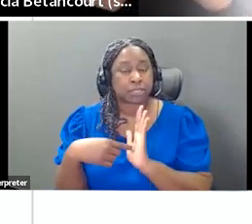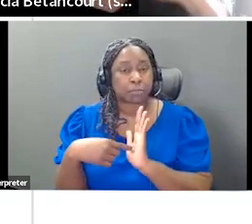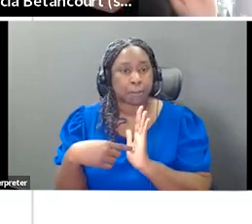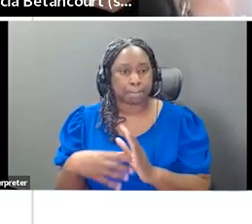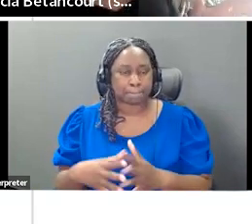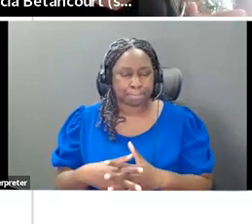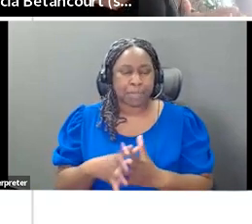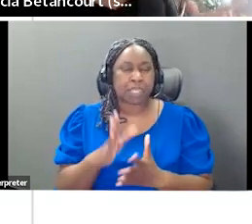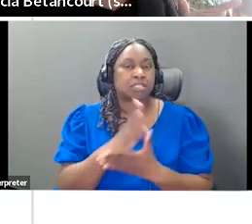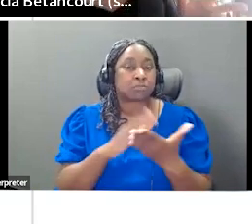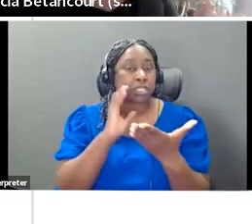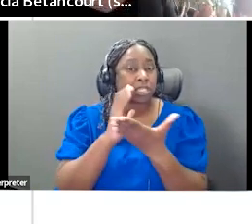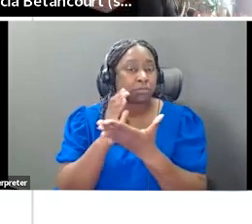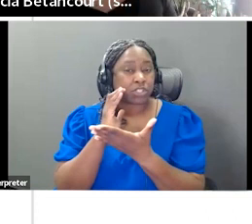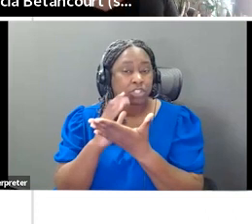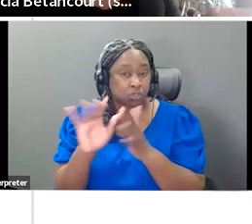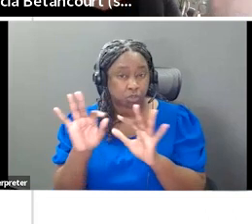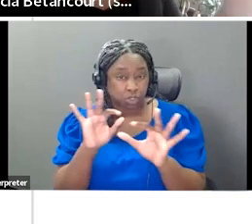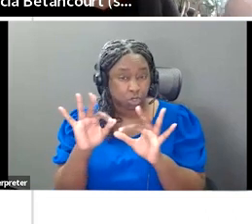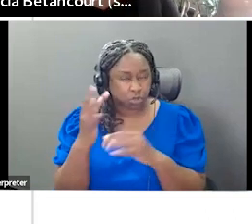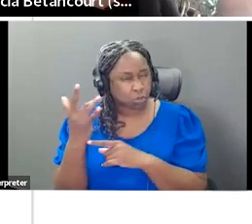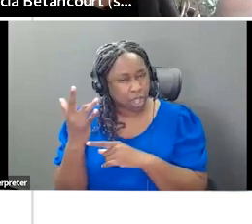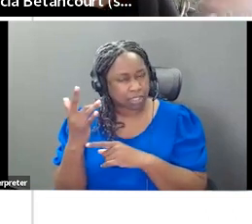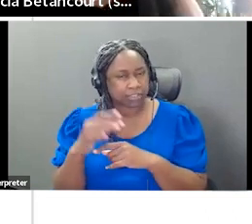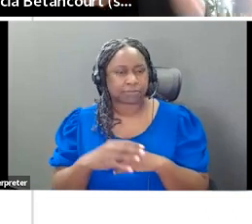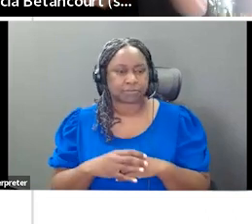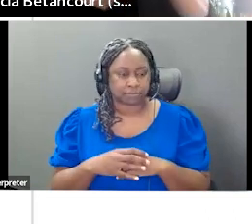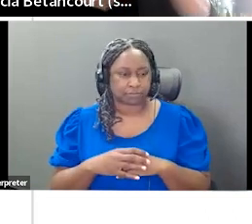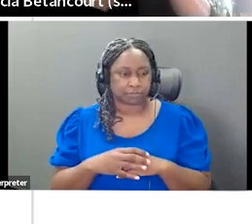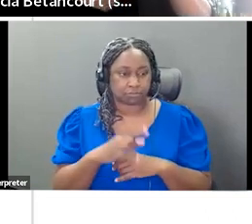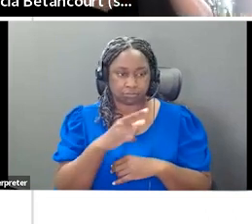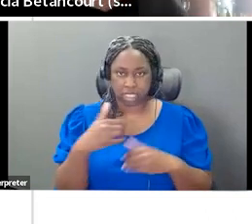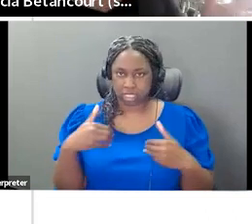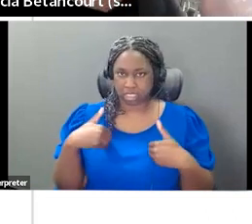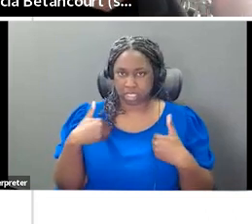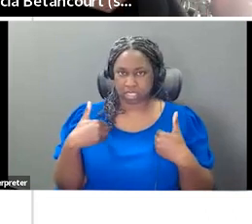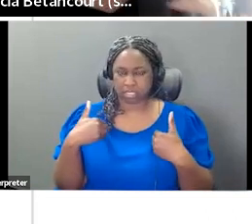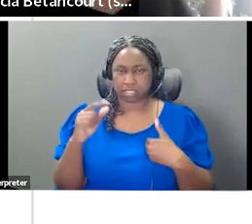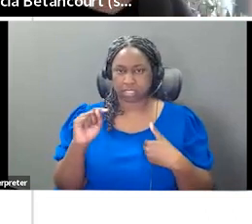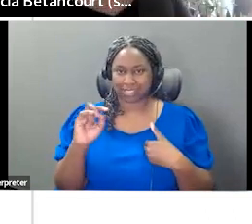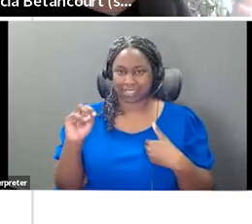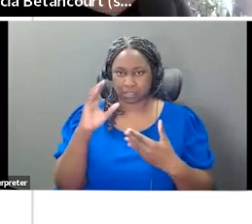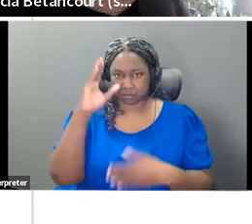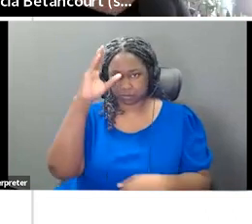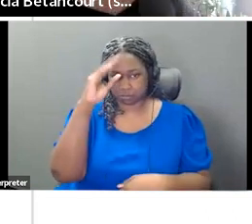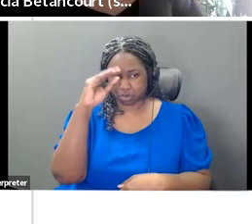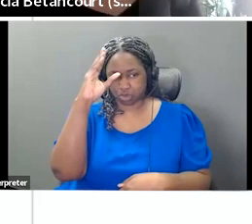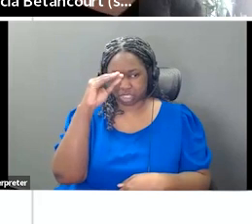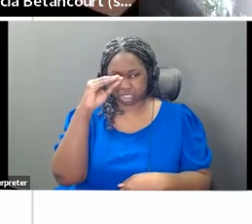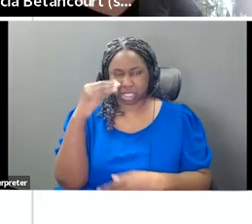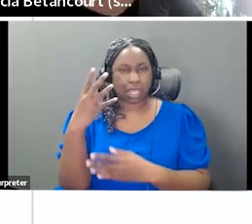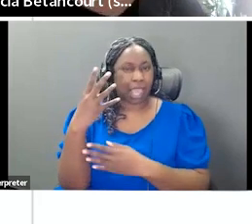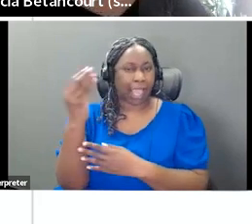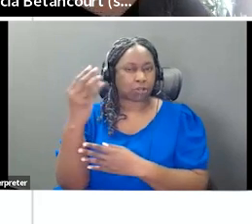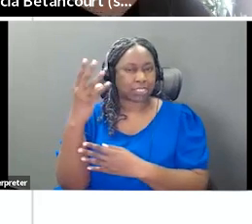through some of the images we chose and why. So this young teenage boy sort of outside talking about something